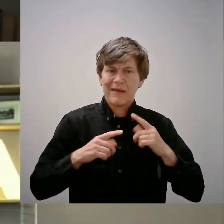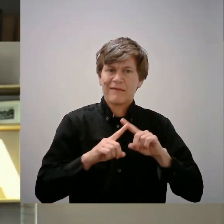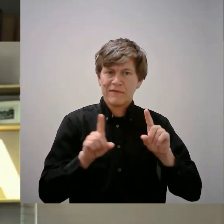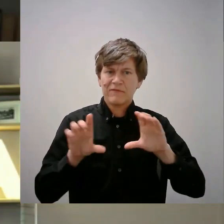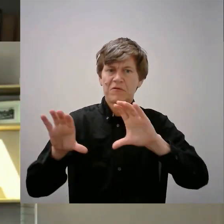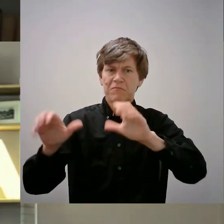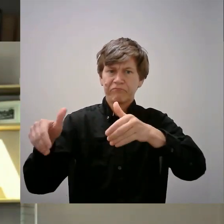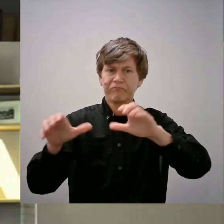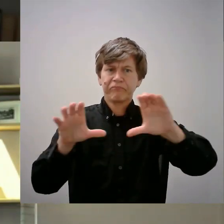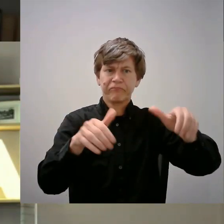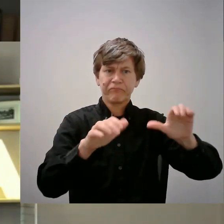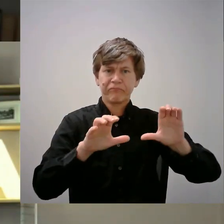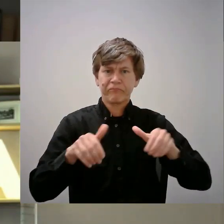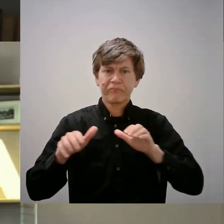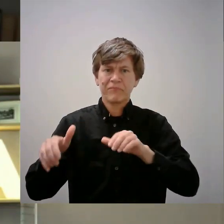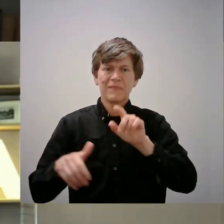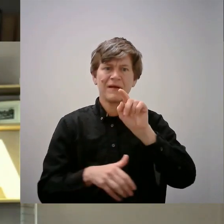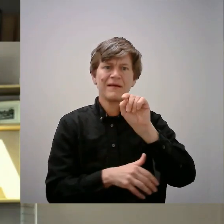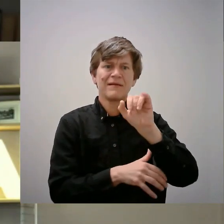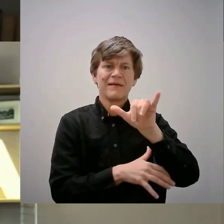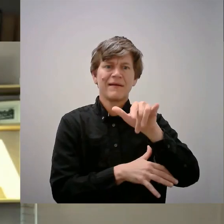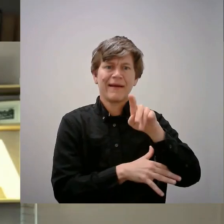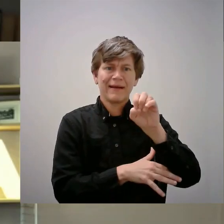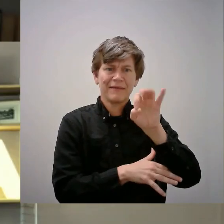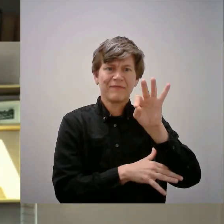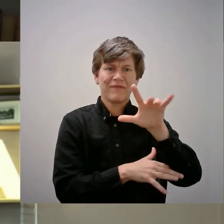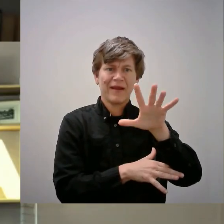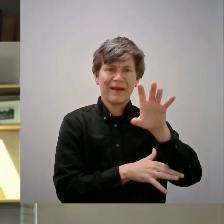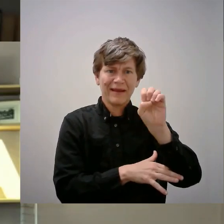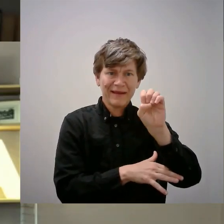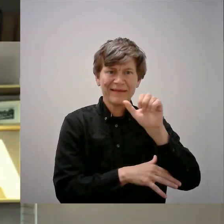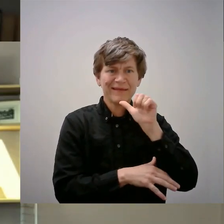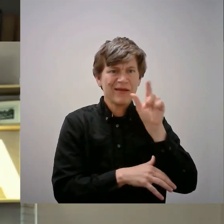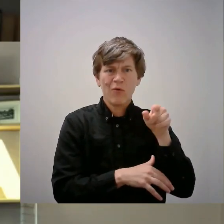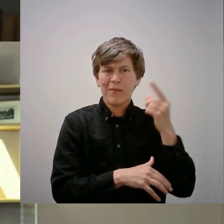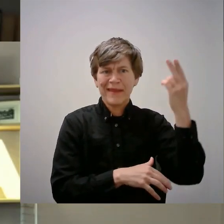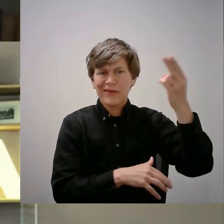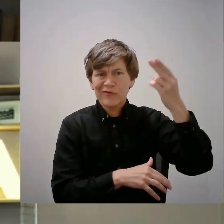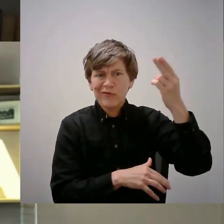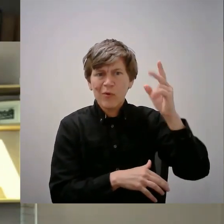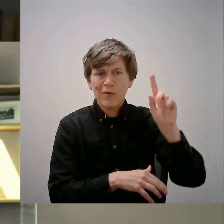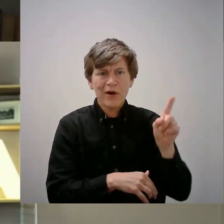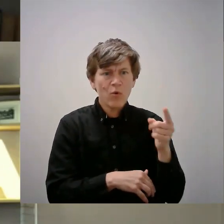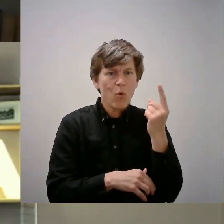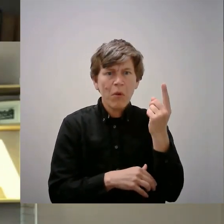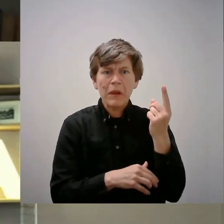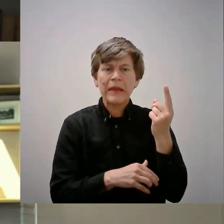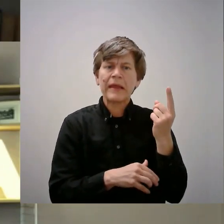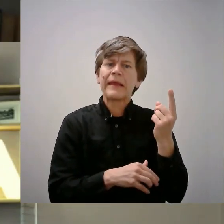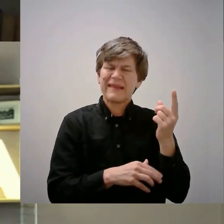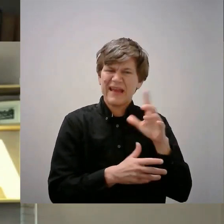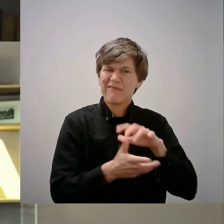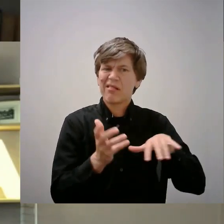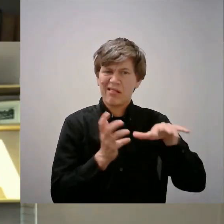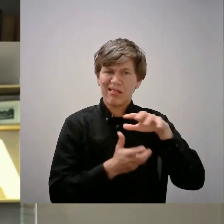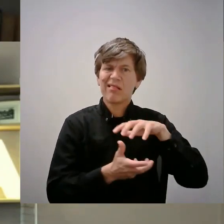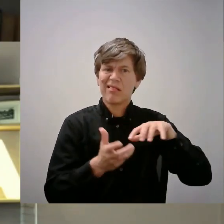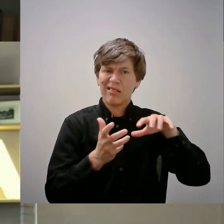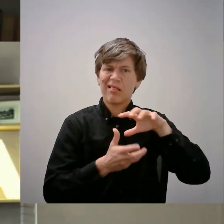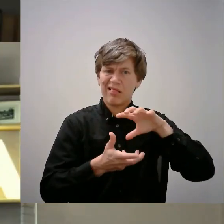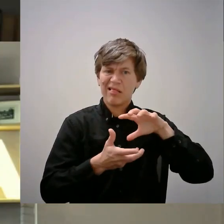it's hard because it's not just a historic or a stylistic thing. Everything's mixed up, some kind.